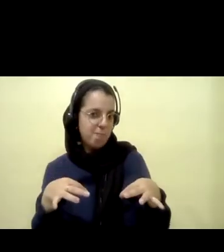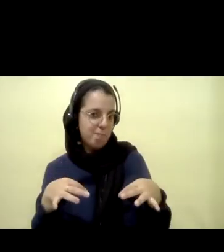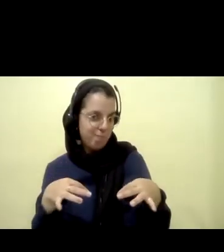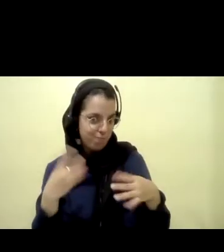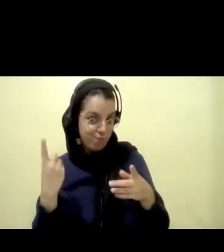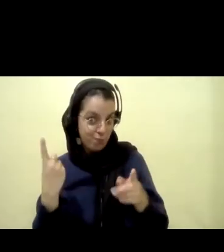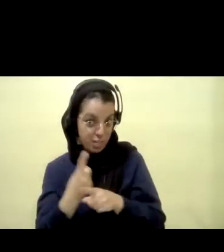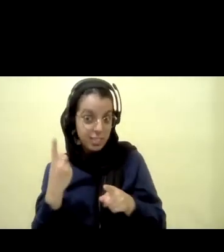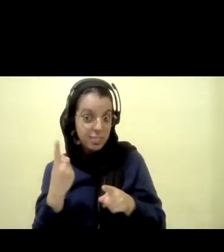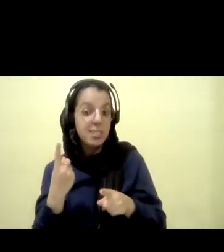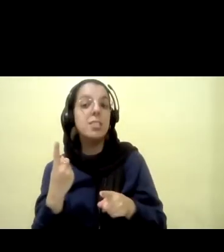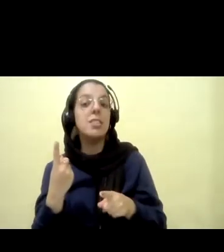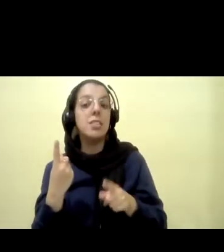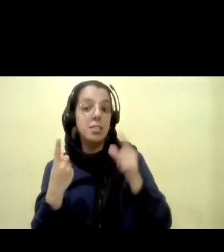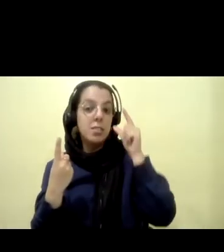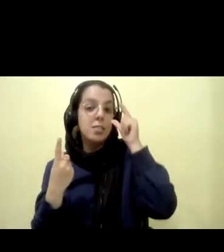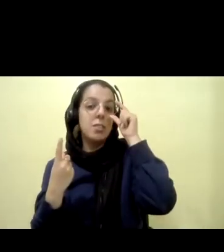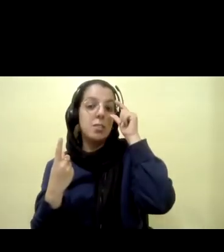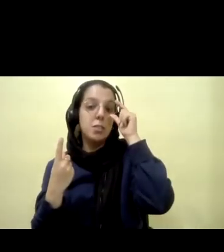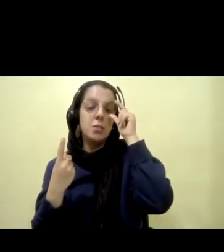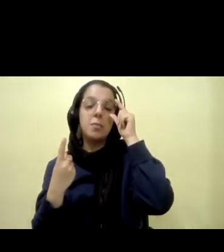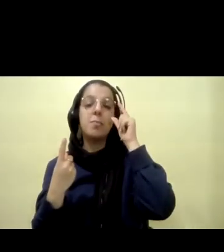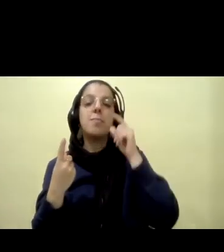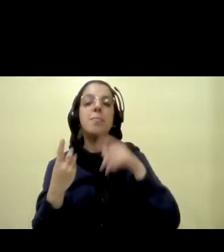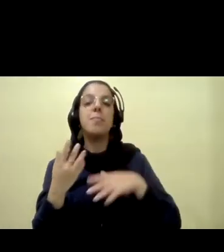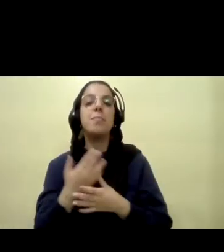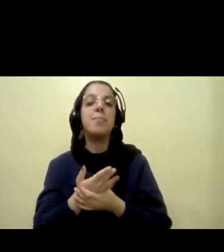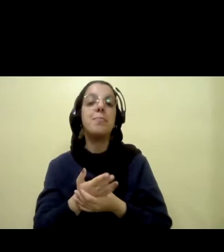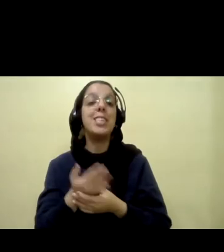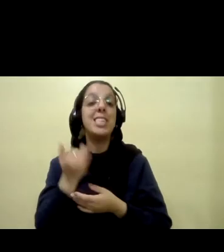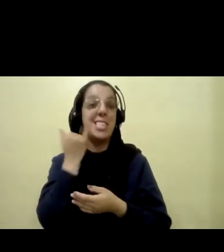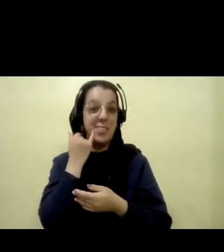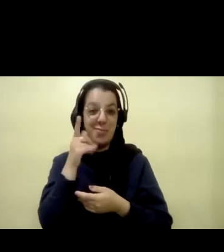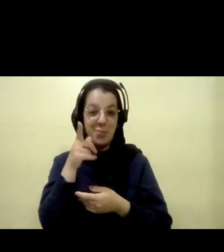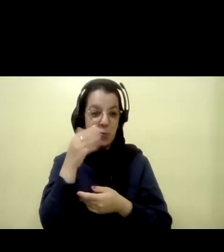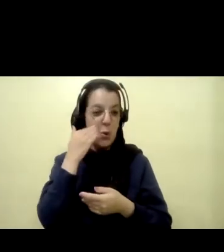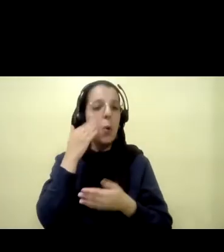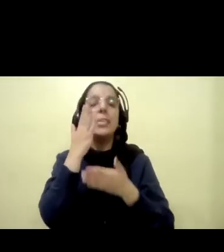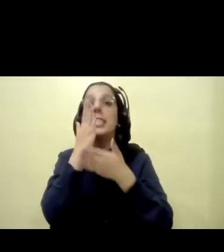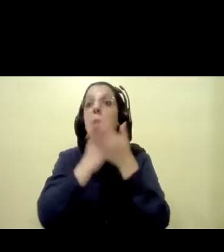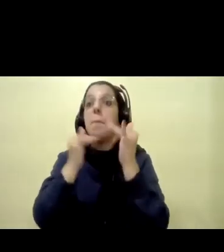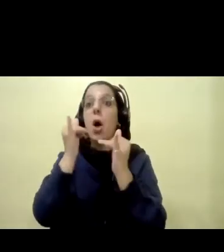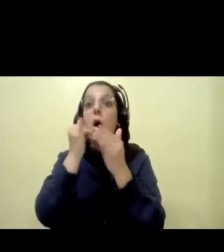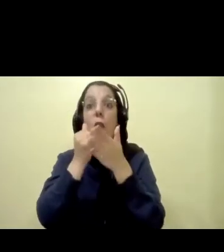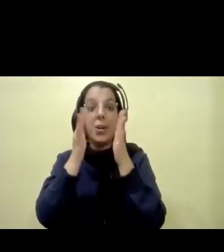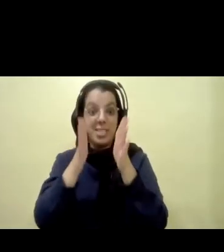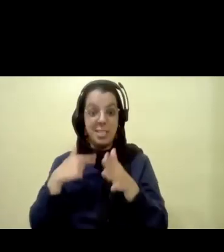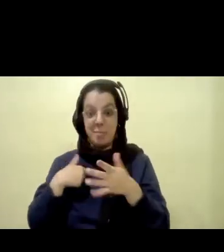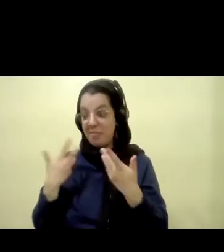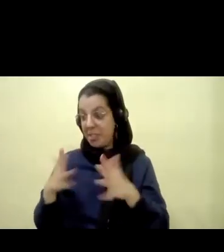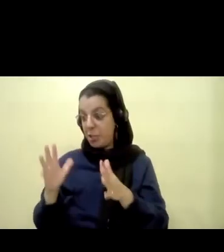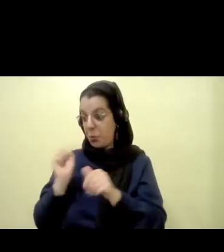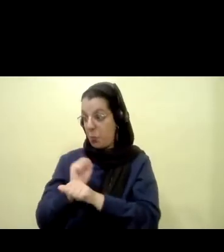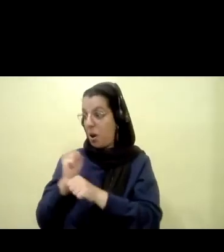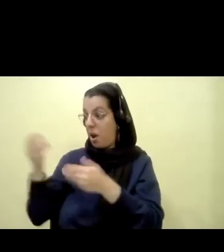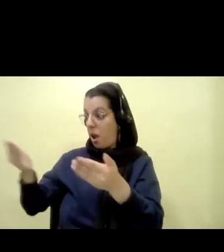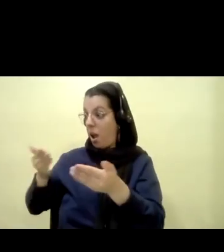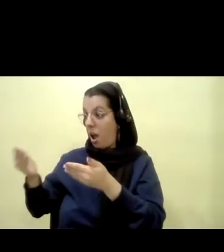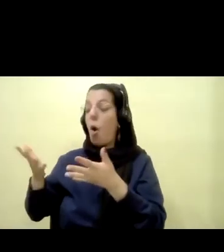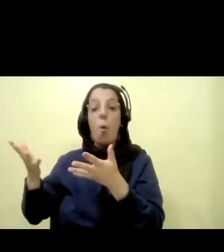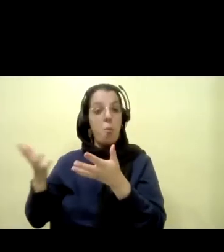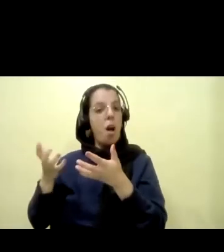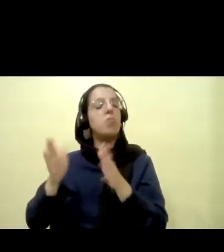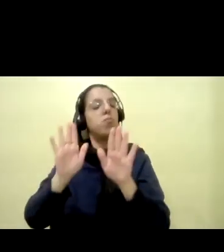Right? So if you know some of the artists that you have worked with in the past and you'd like to bring them back, that's great.